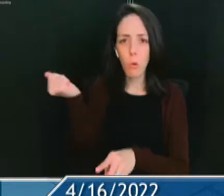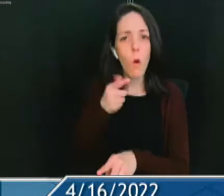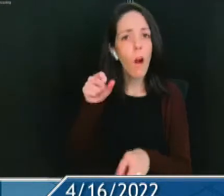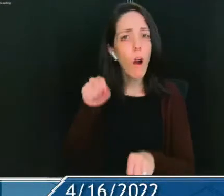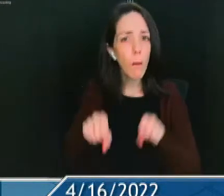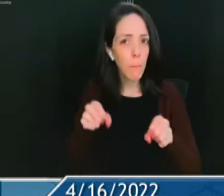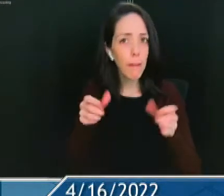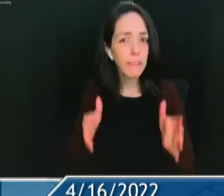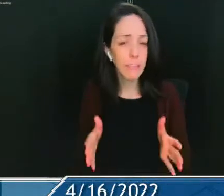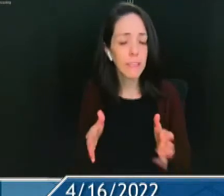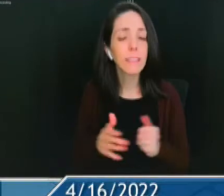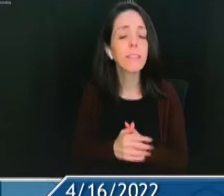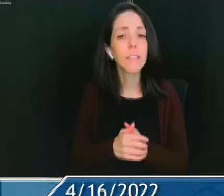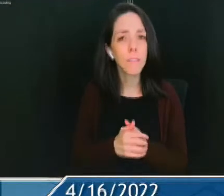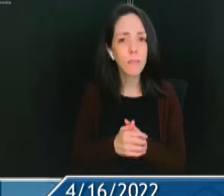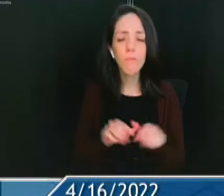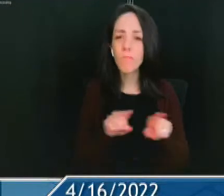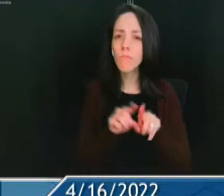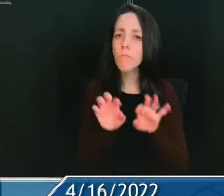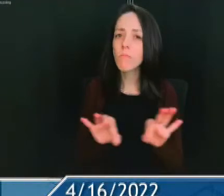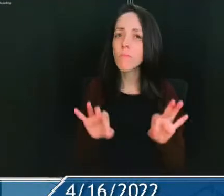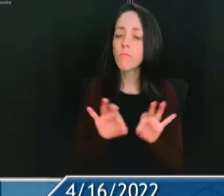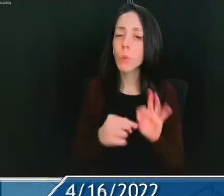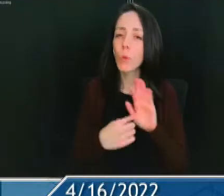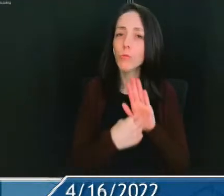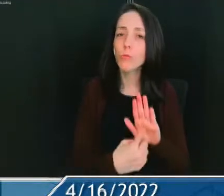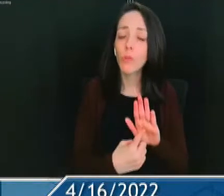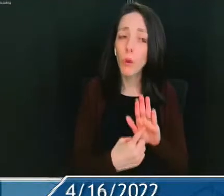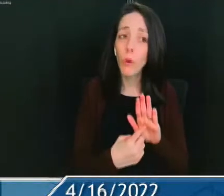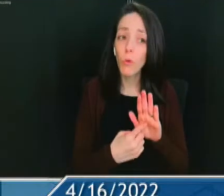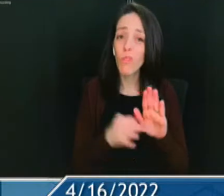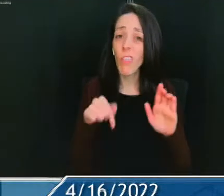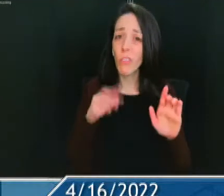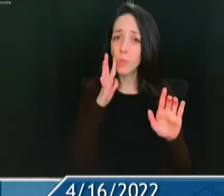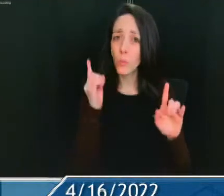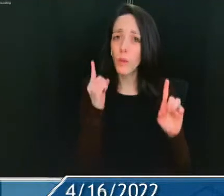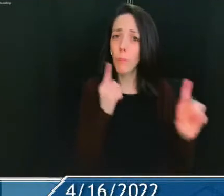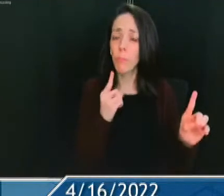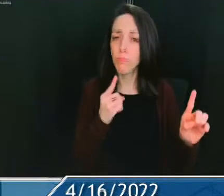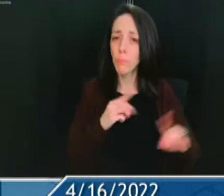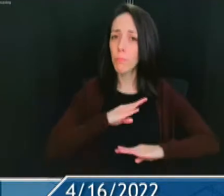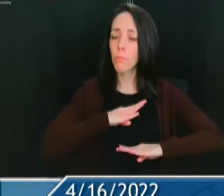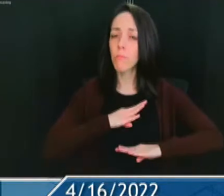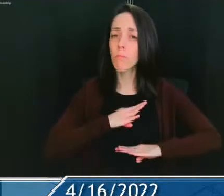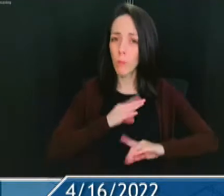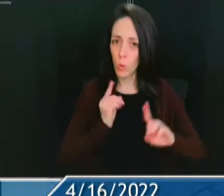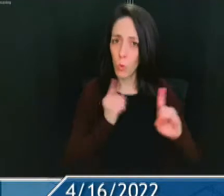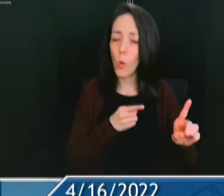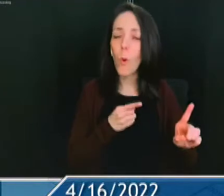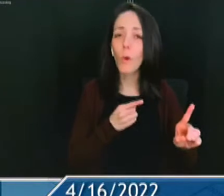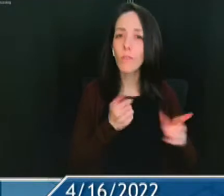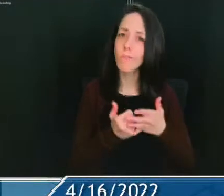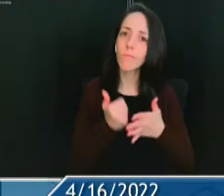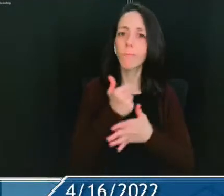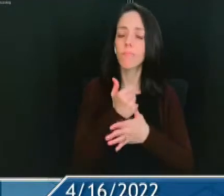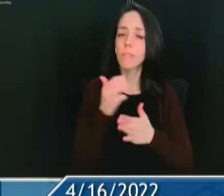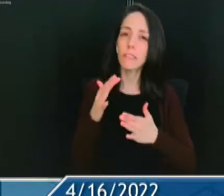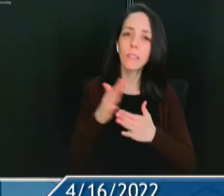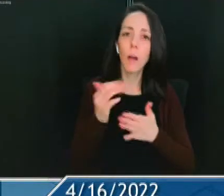in addition, I want to note that this achieves another one of our goals, which should be a top priority of the city, which is slowing down